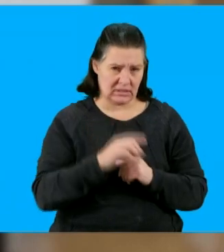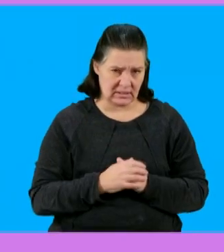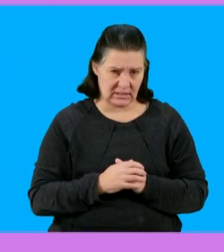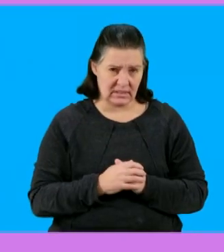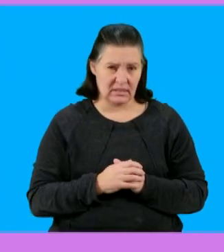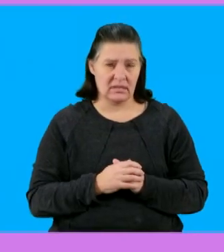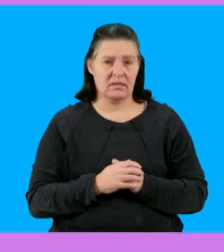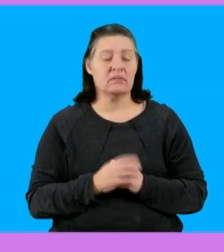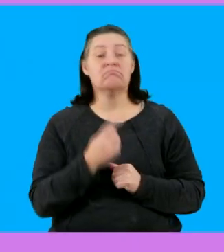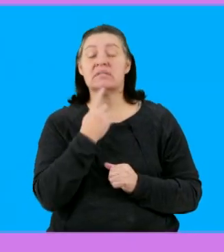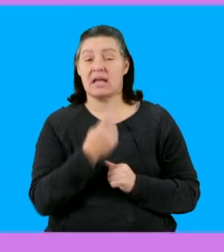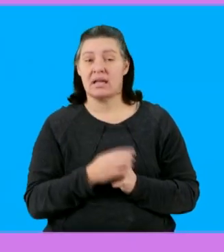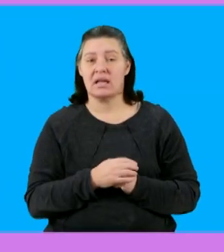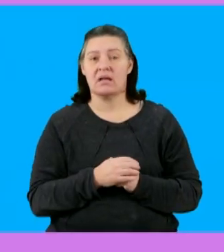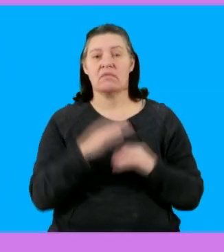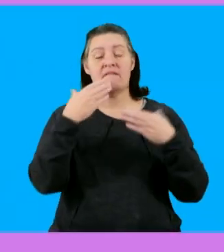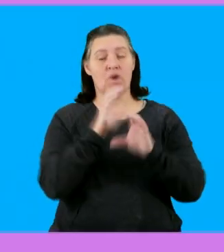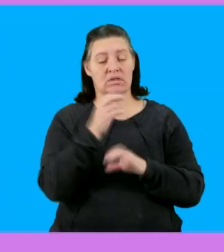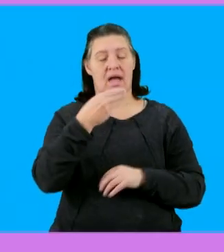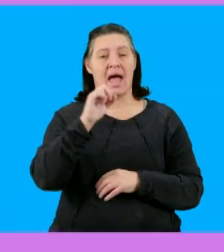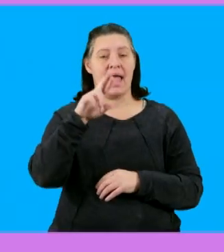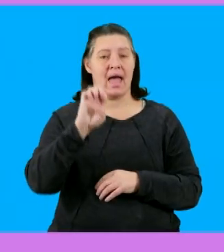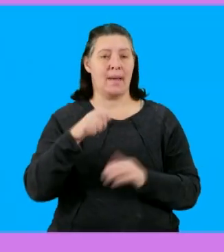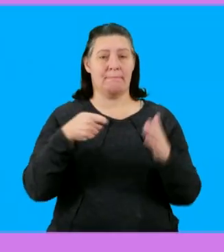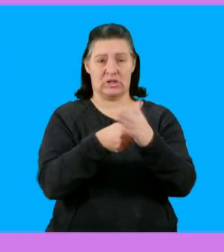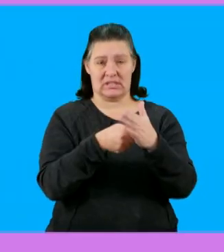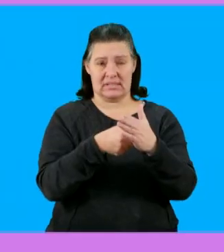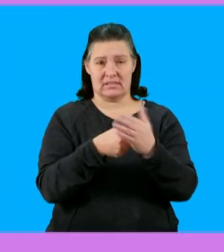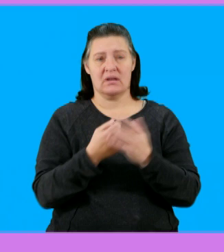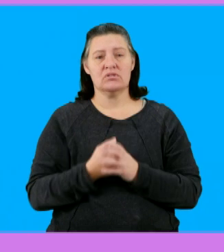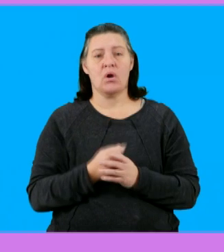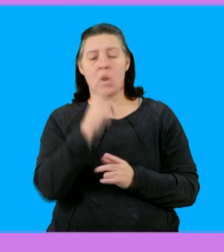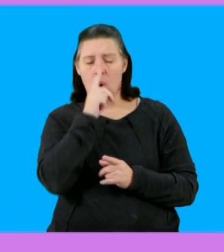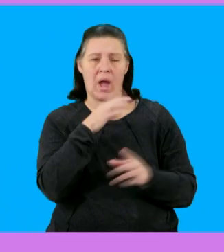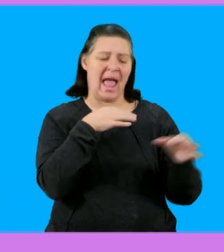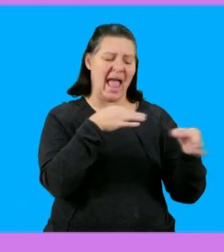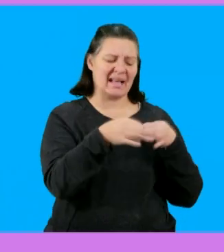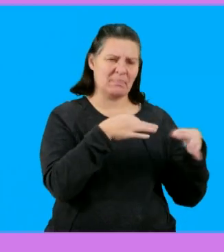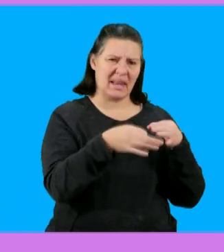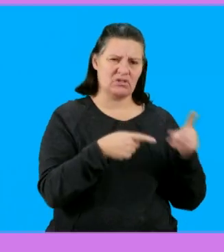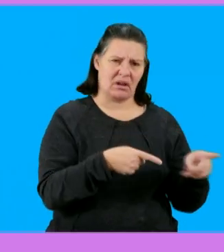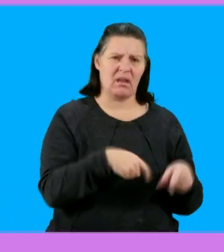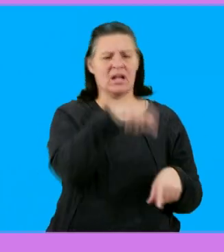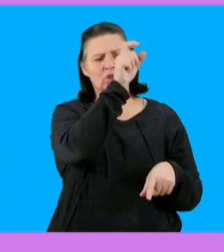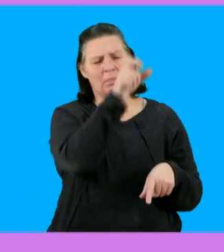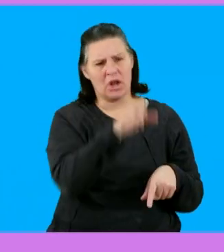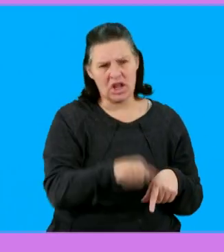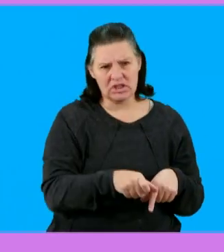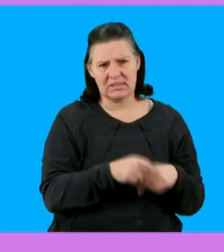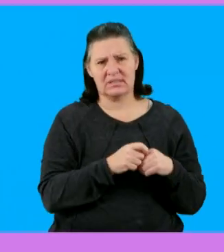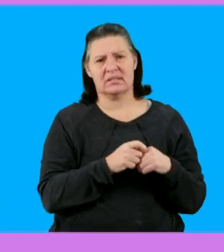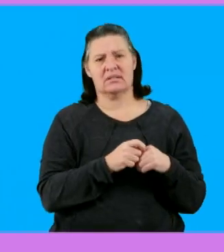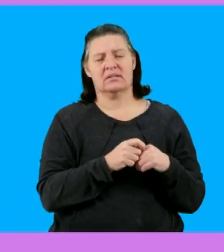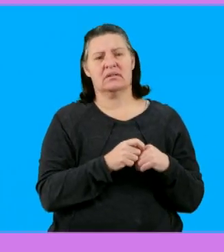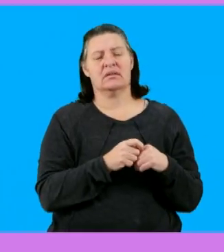lesson. So as I've mentioned, we'll be focusing on hire purchase. So I'll be looking at some explanation, give you some terminology